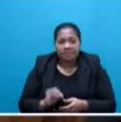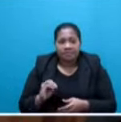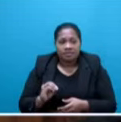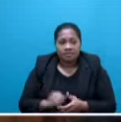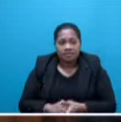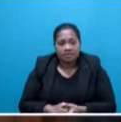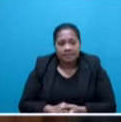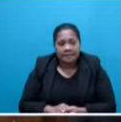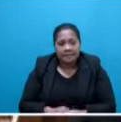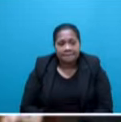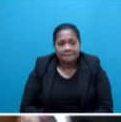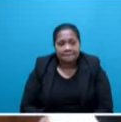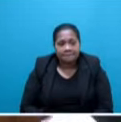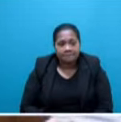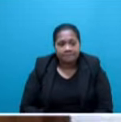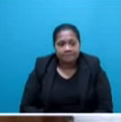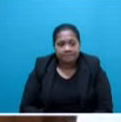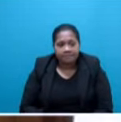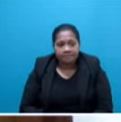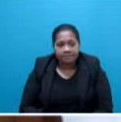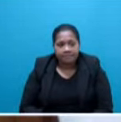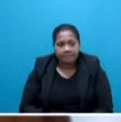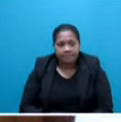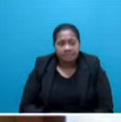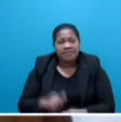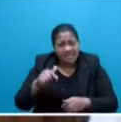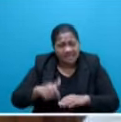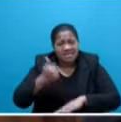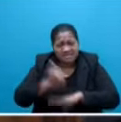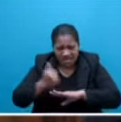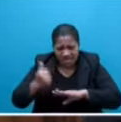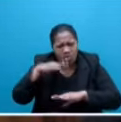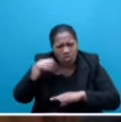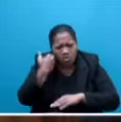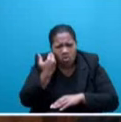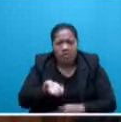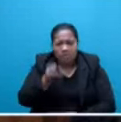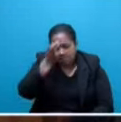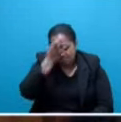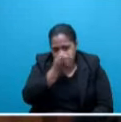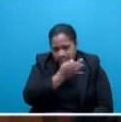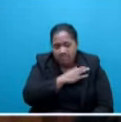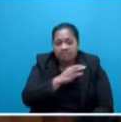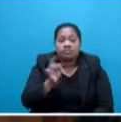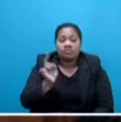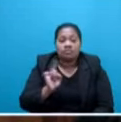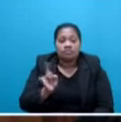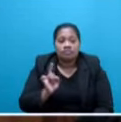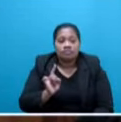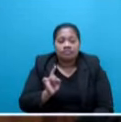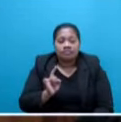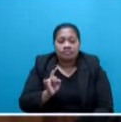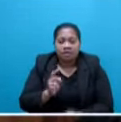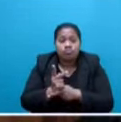by our fellow Fijians. This government always believes in reducing the cost of production for our dear